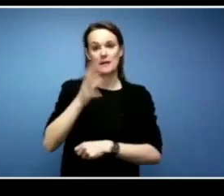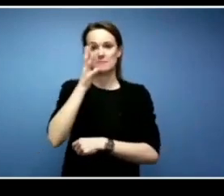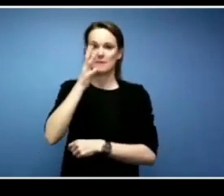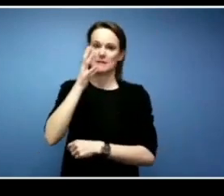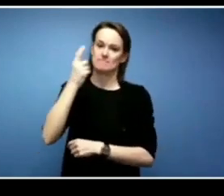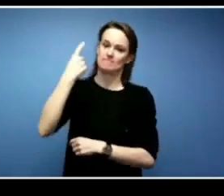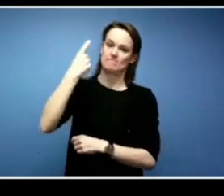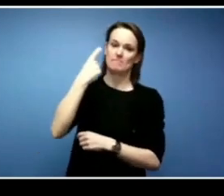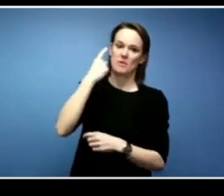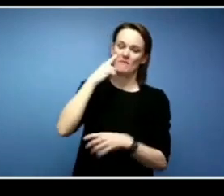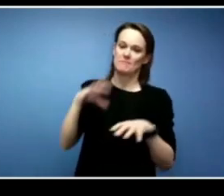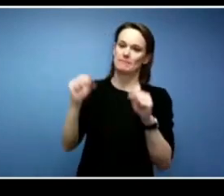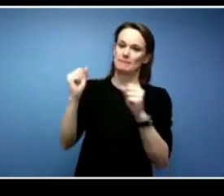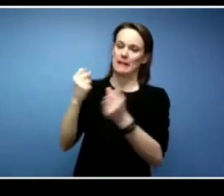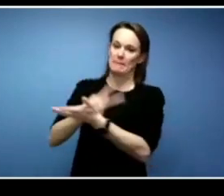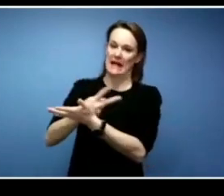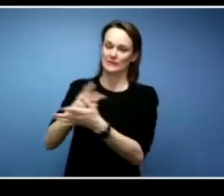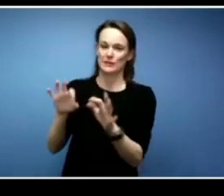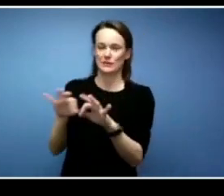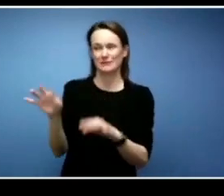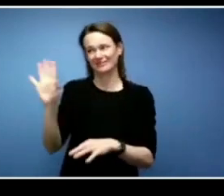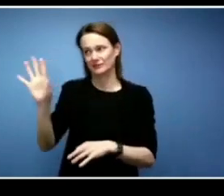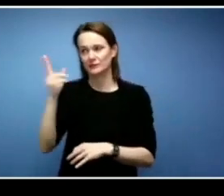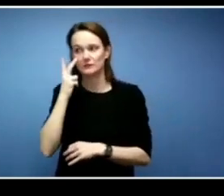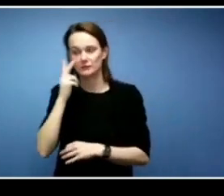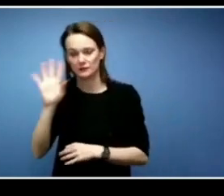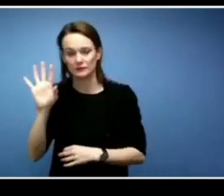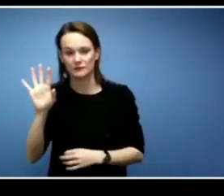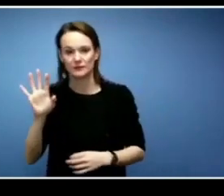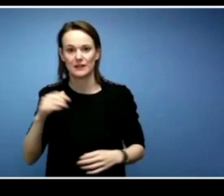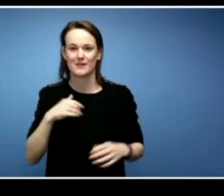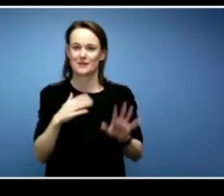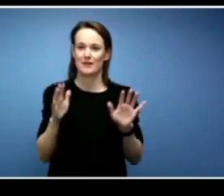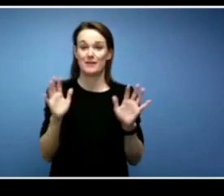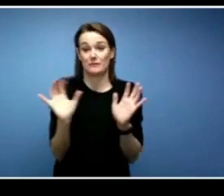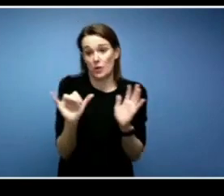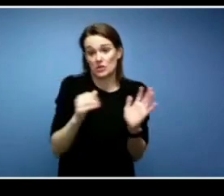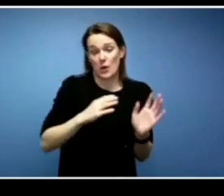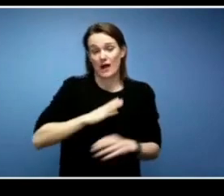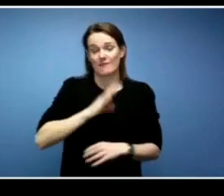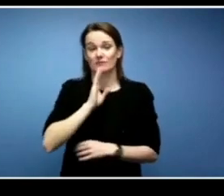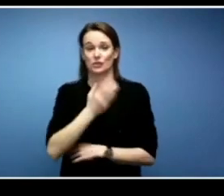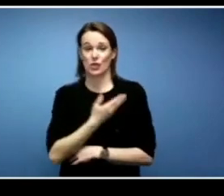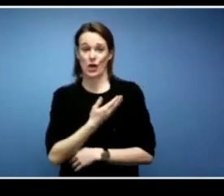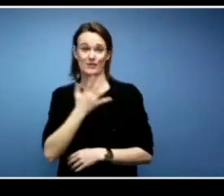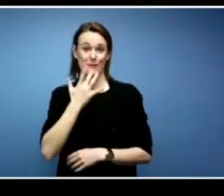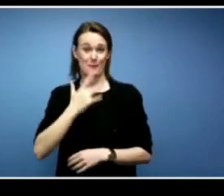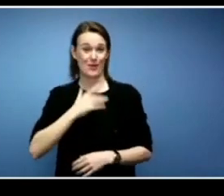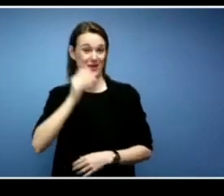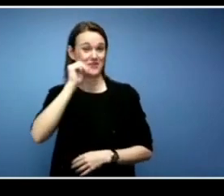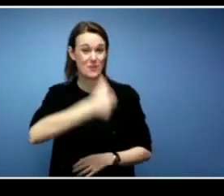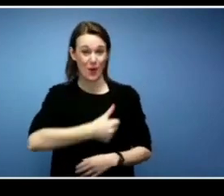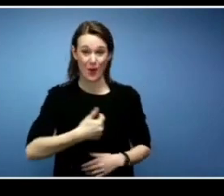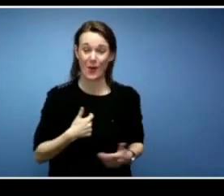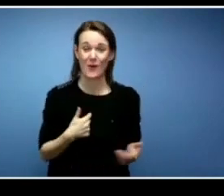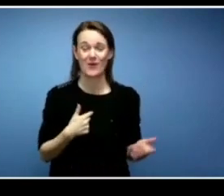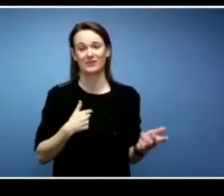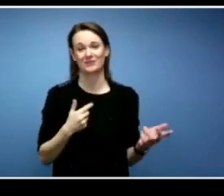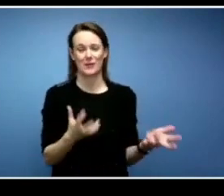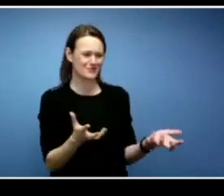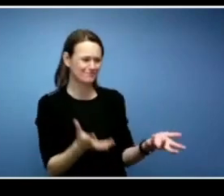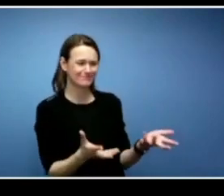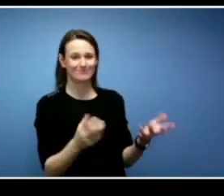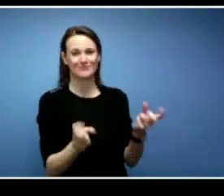is pressuring me to do my master's degree, but we'll see about that. So just focusing on those kind of things and being a dad, really. My daughter's birthday is tomorrow, and